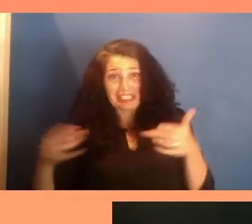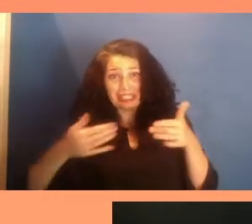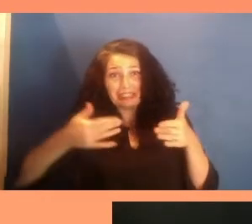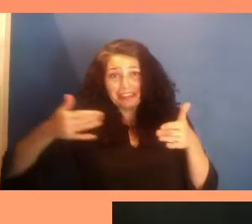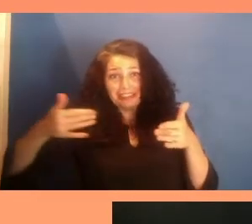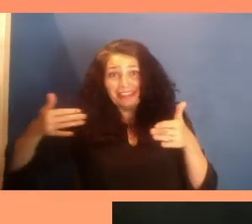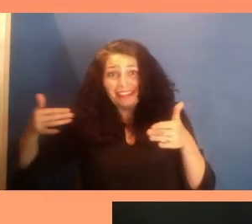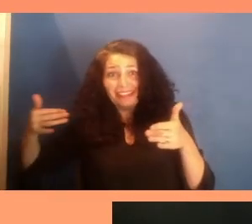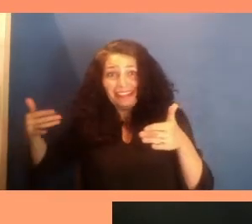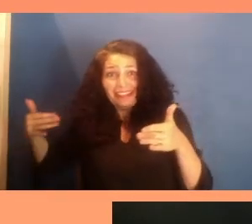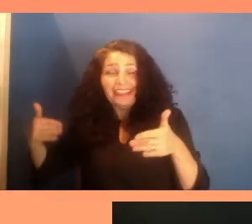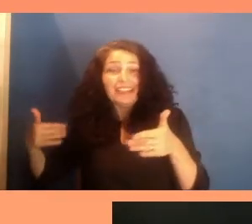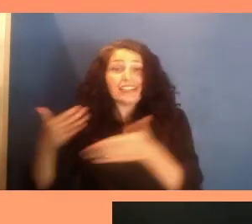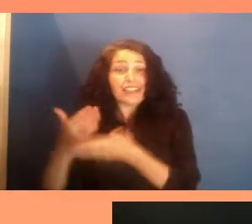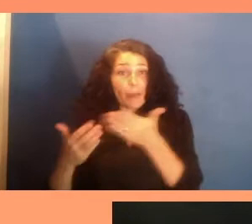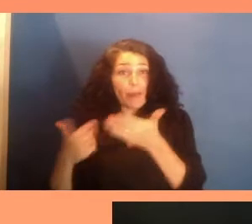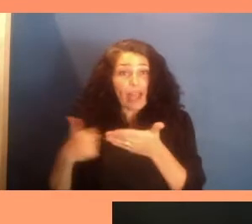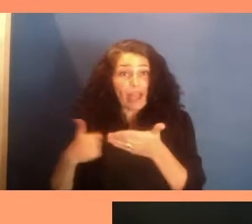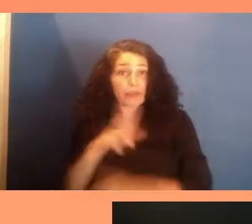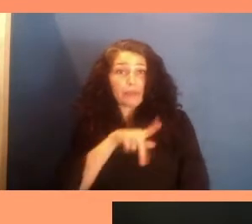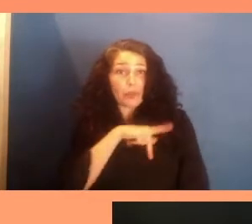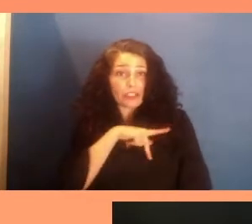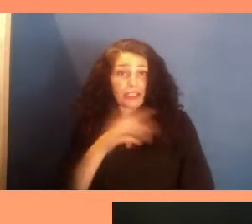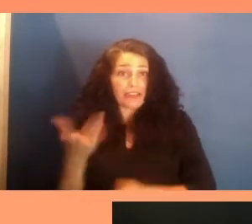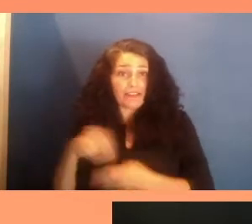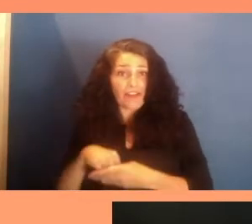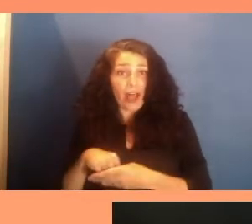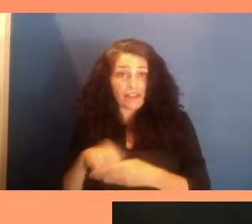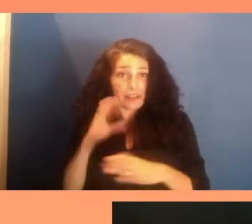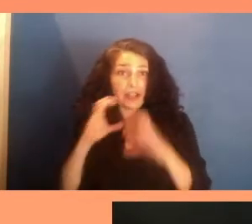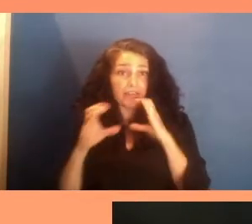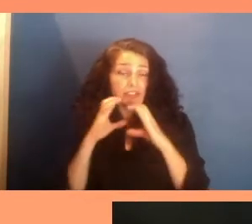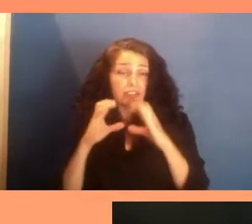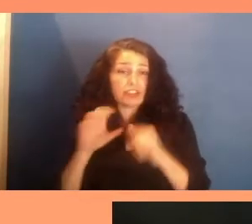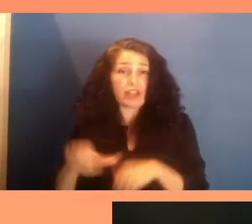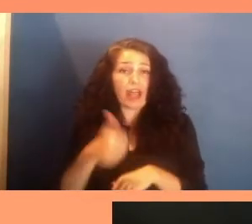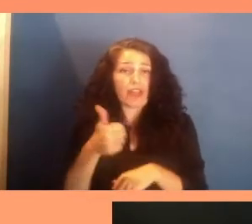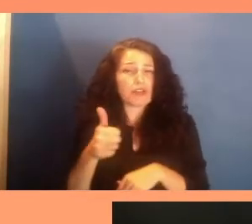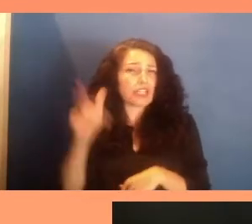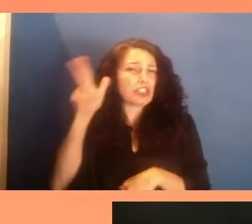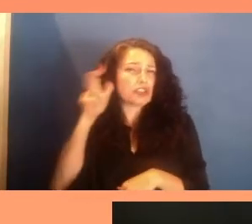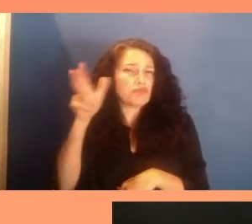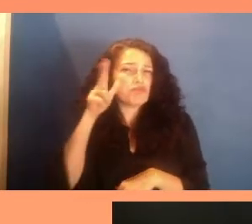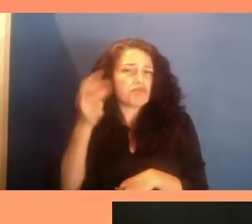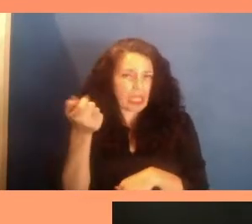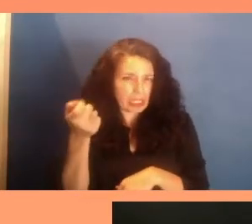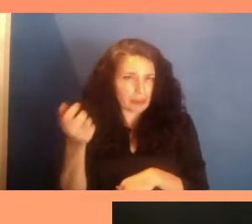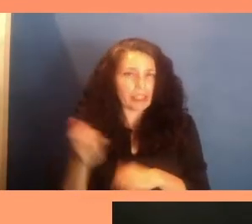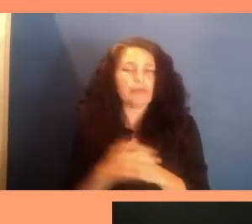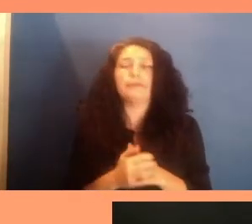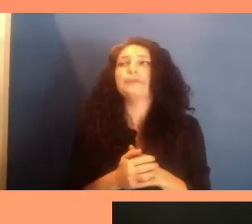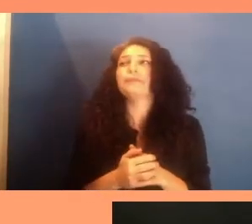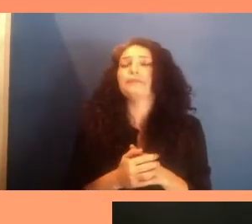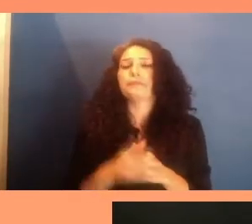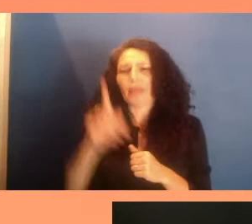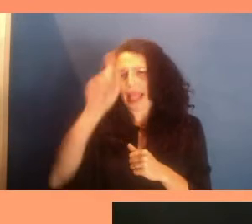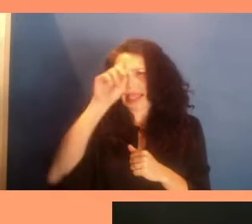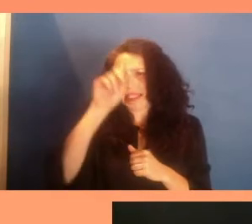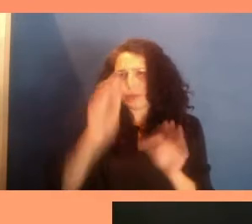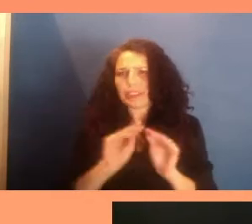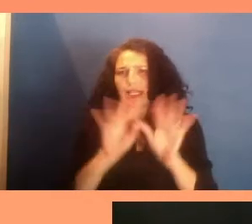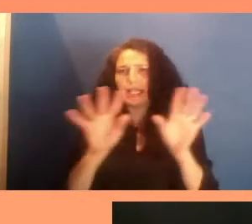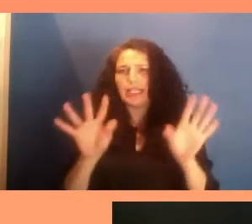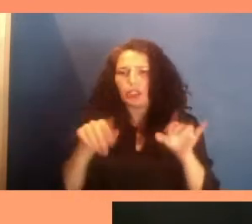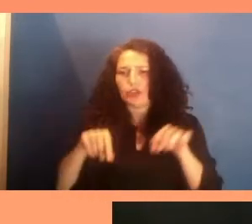year, some of which I was personally involved in and others I had just been hearing about. And I think it was clear to us in